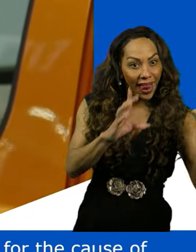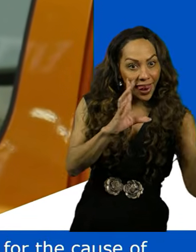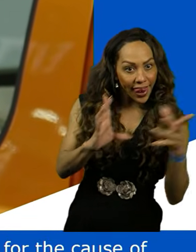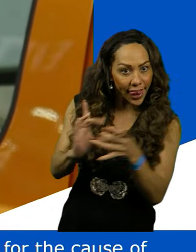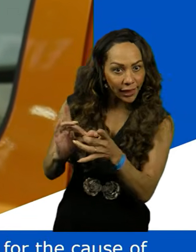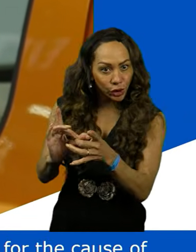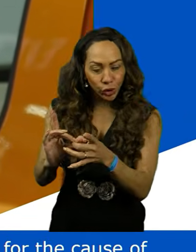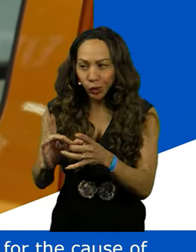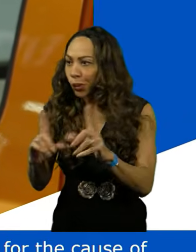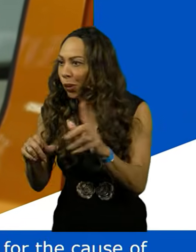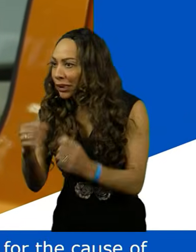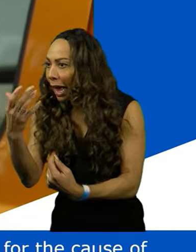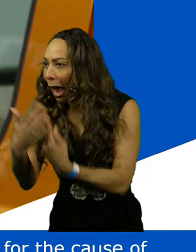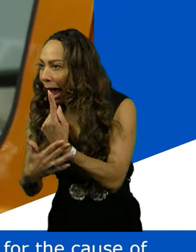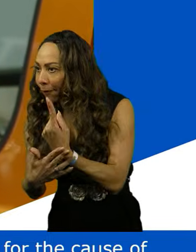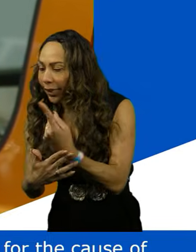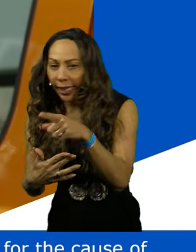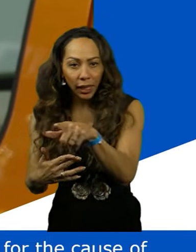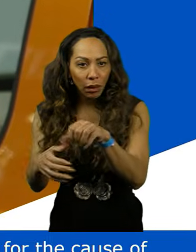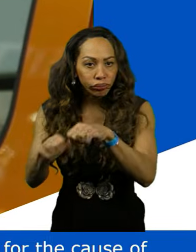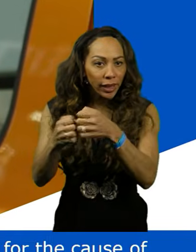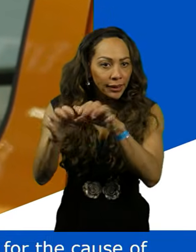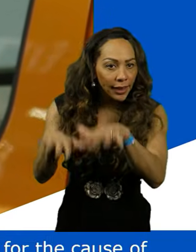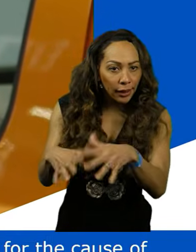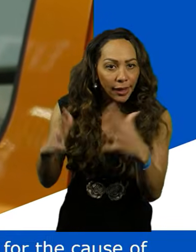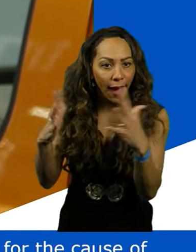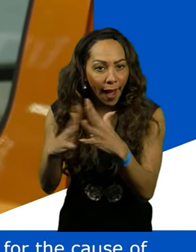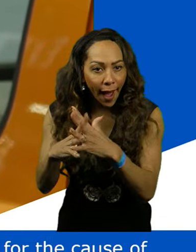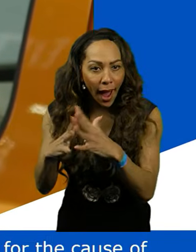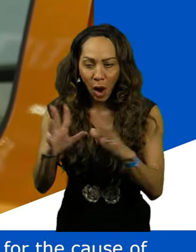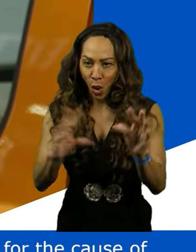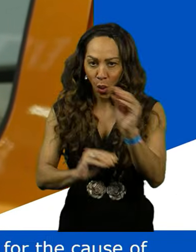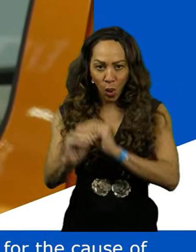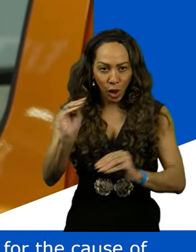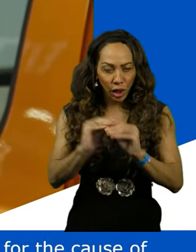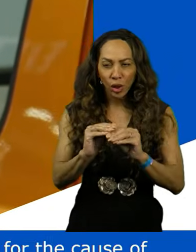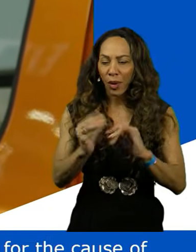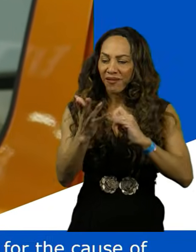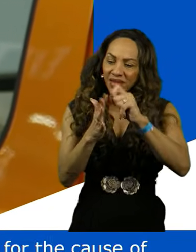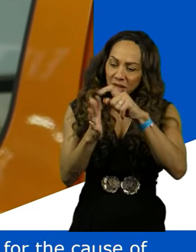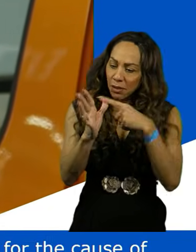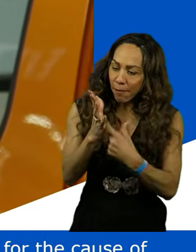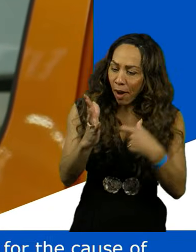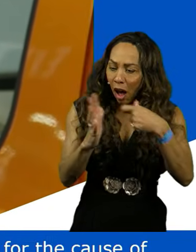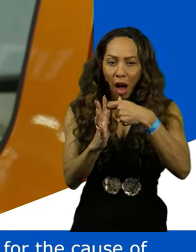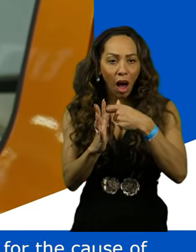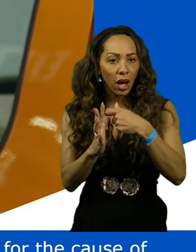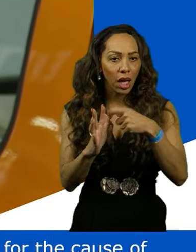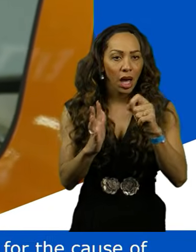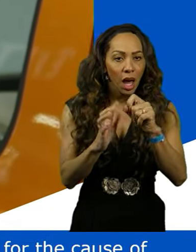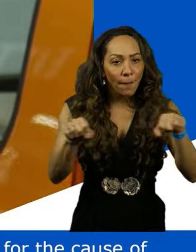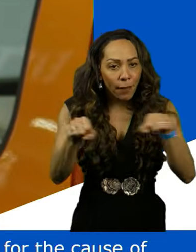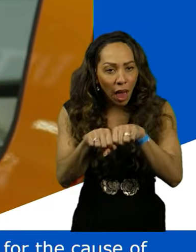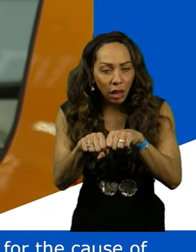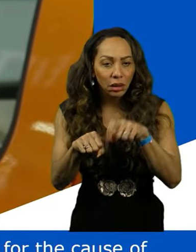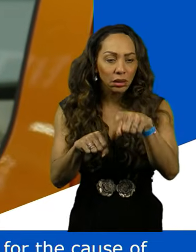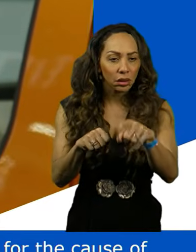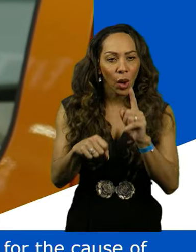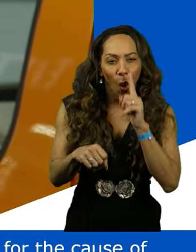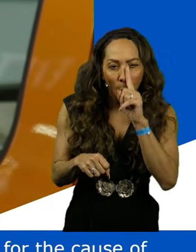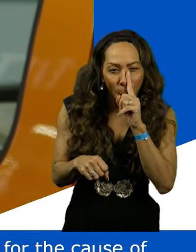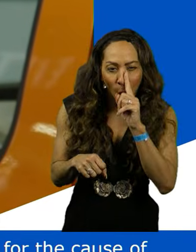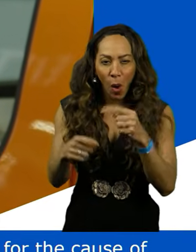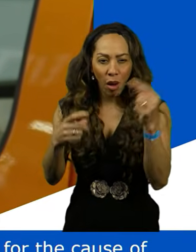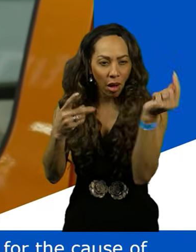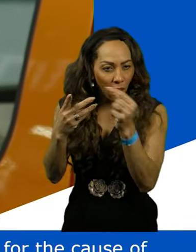batteries, sensors, oils, fluids, spark plugs, ignition coils. All this stock is regularly reviewed to ensure that